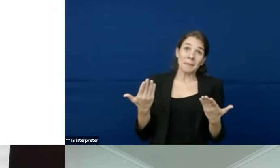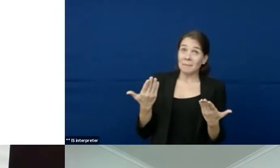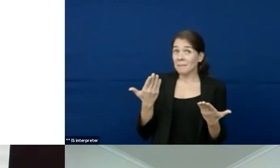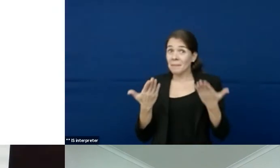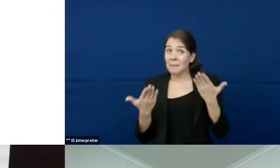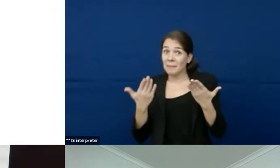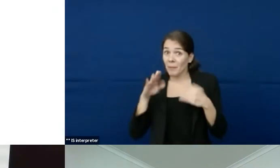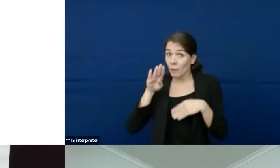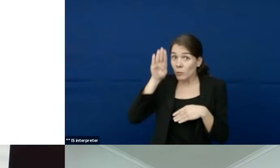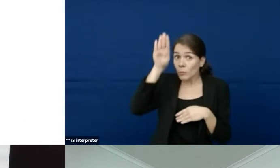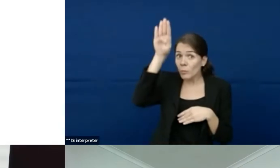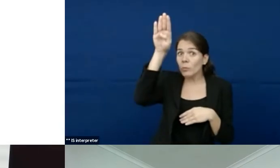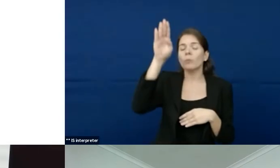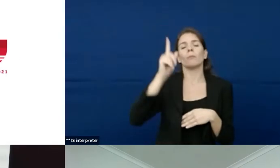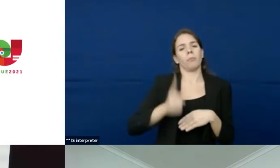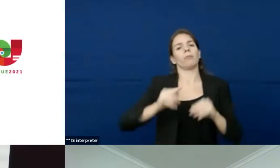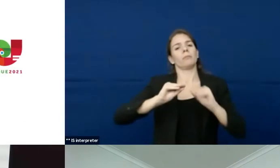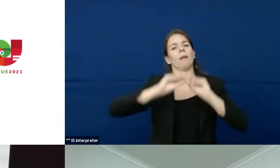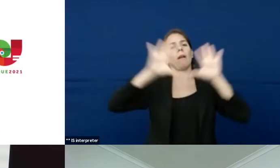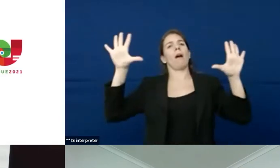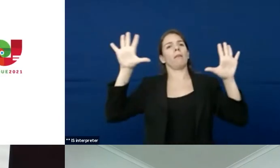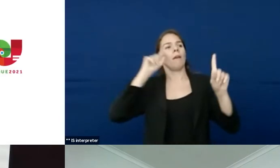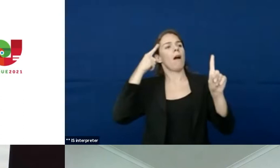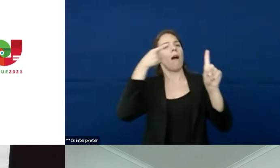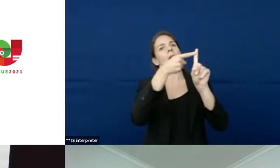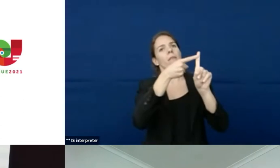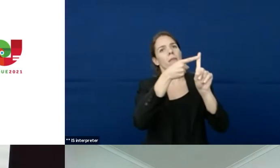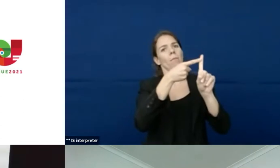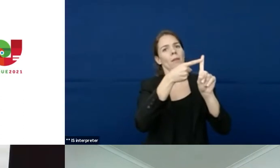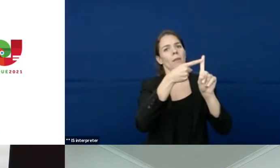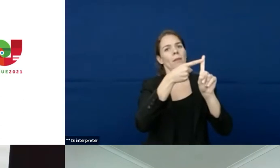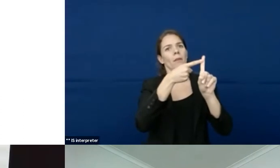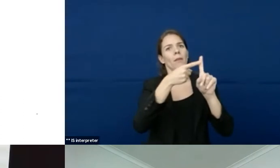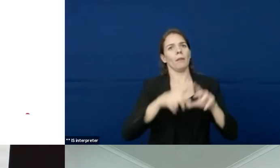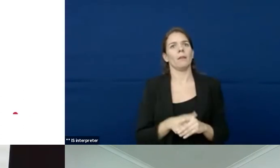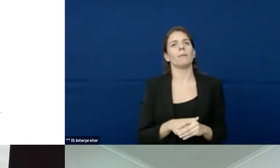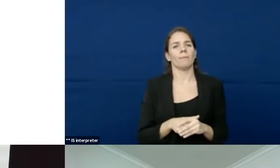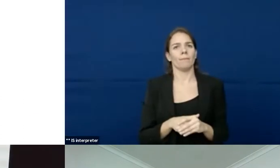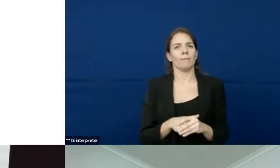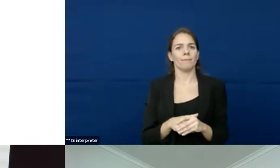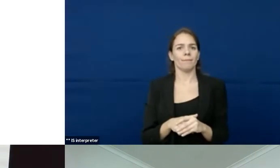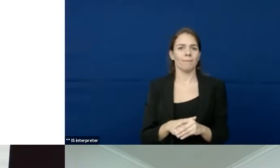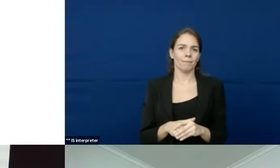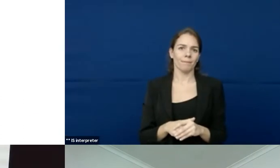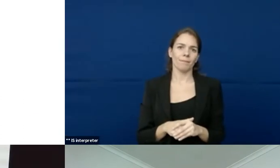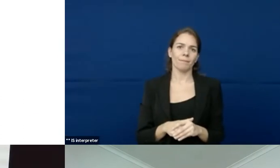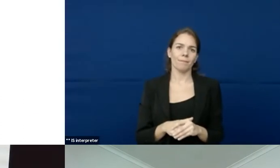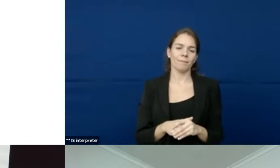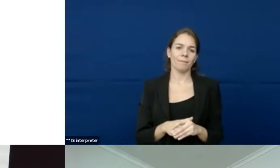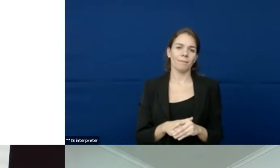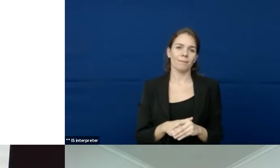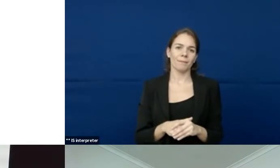less of the talk. And that is the challenge that I pose to every single panelist and everyone listening to this